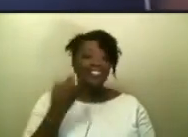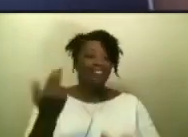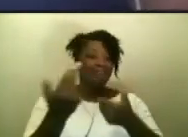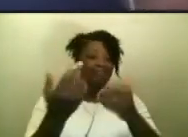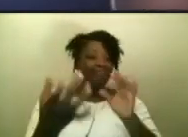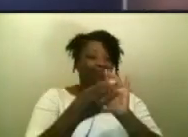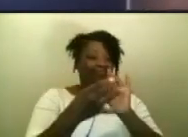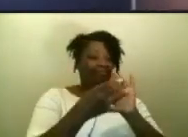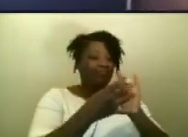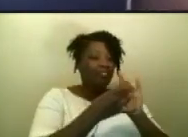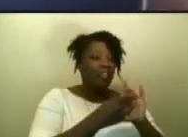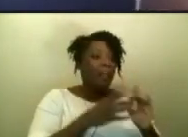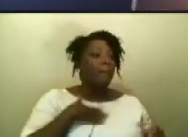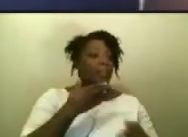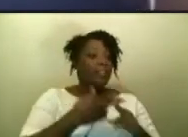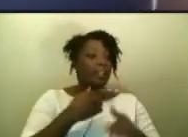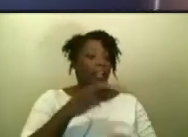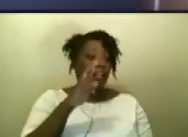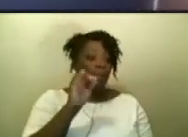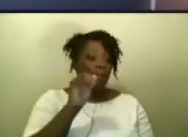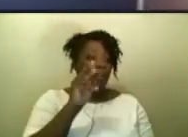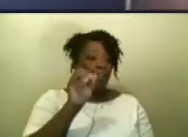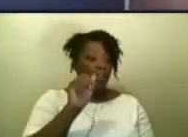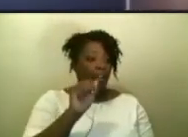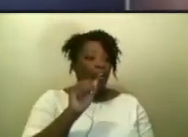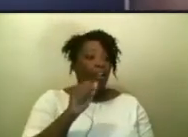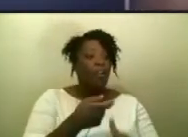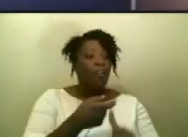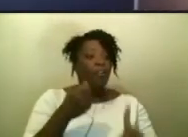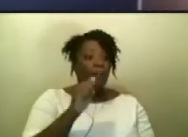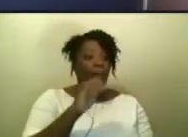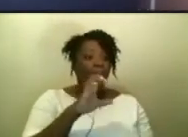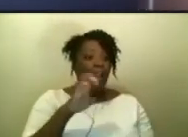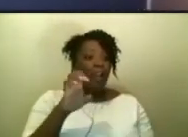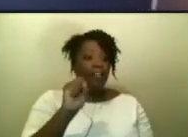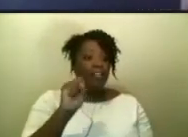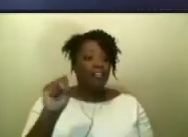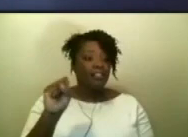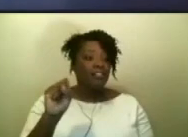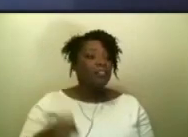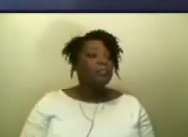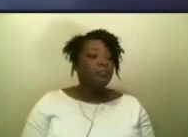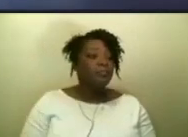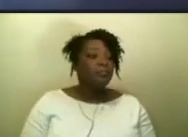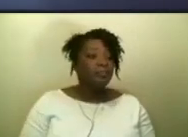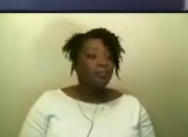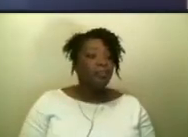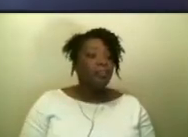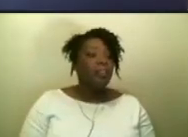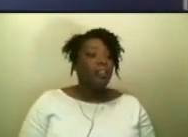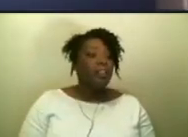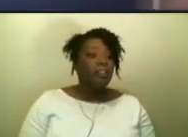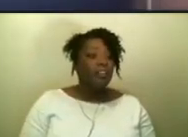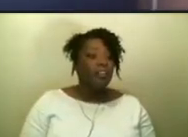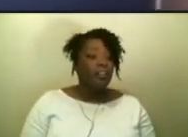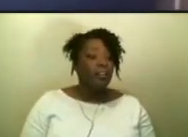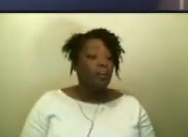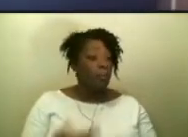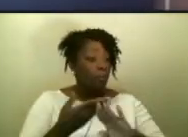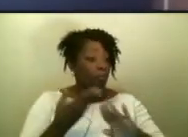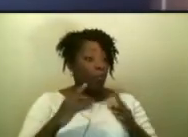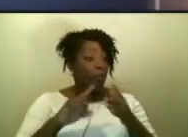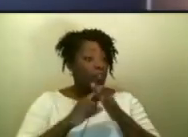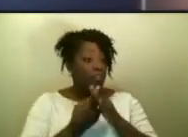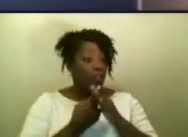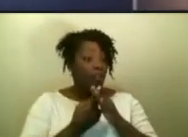name is Rima Merwe. I'm the Director of Policy and Advocacy at Access, the Arab Community Center for Economic and Social Services. Before we start this town